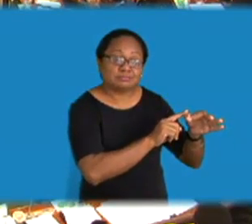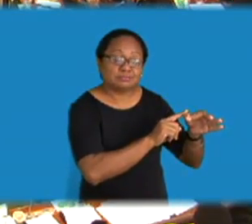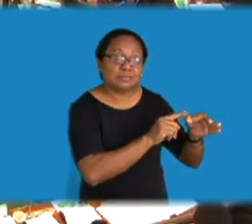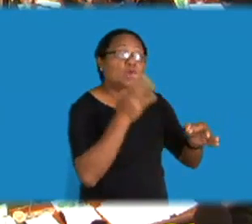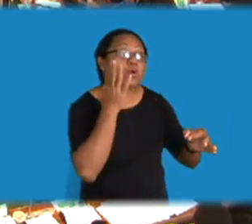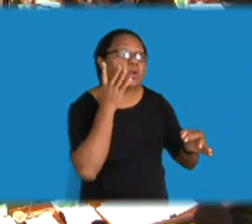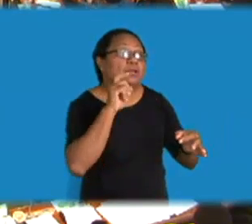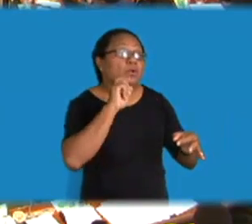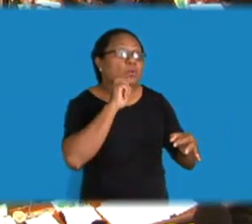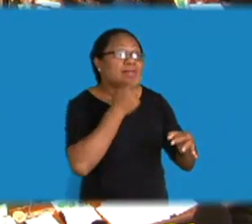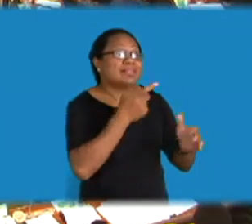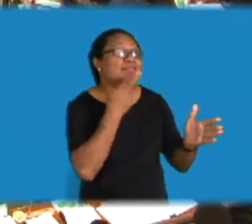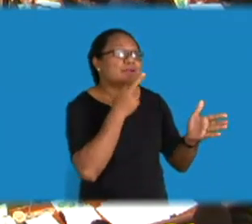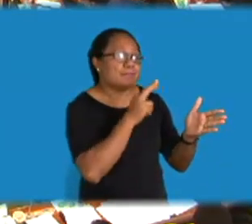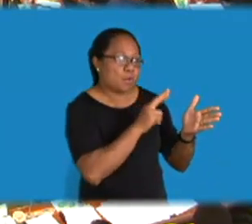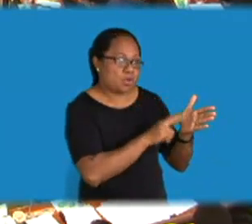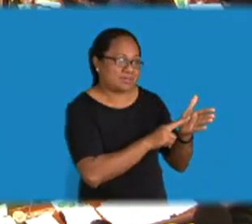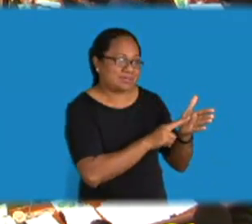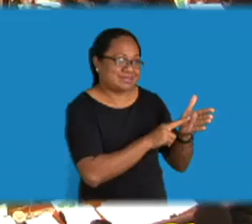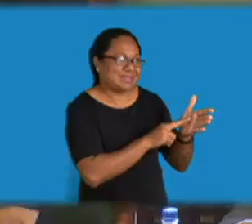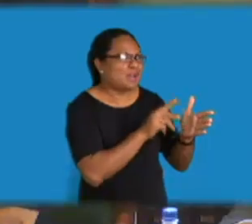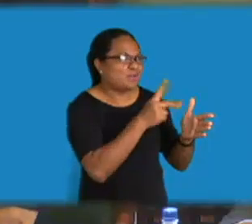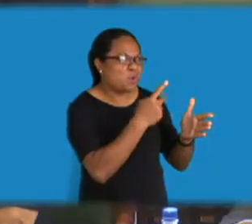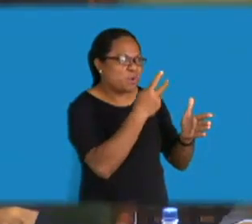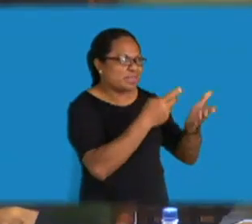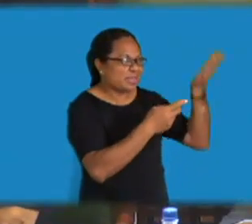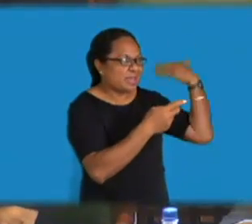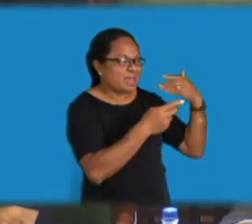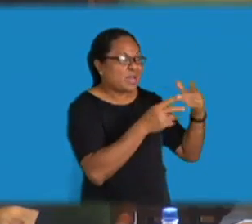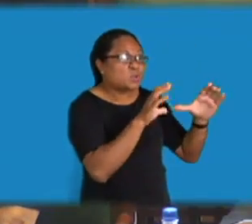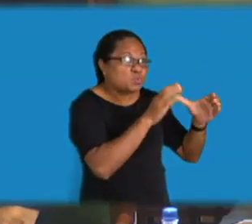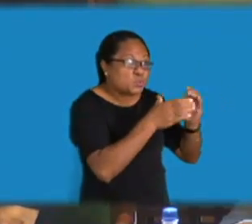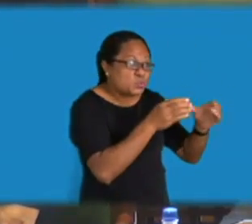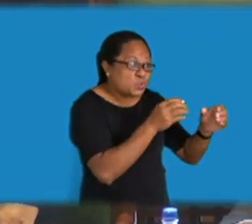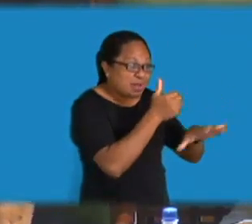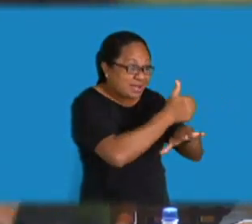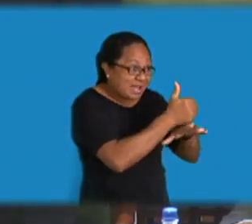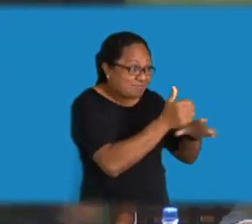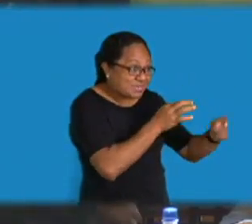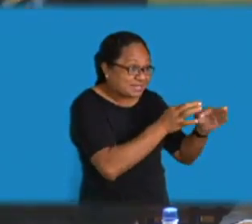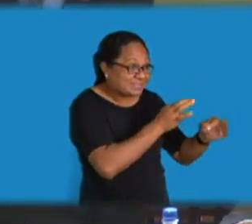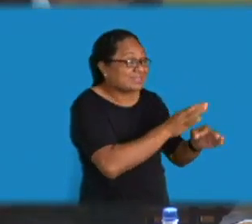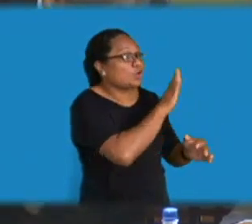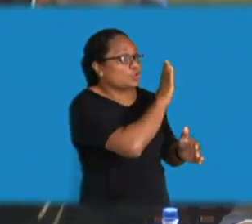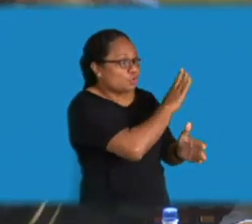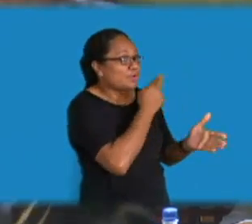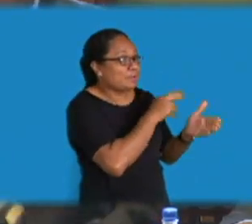Public Accounts Committee report be tabled in Parliament according to the regulation? He hasn't answered that question.